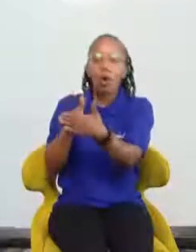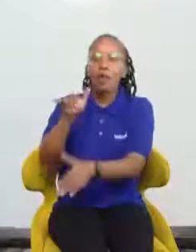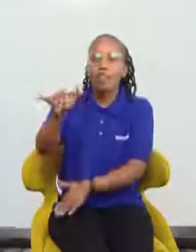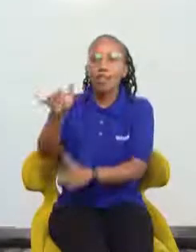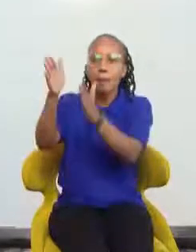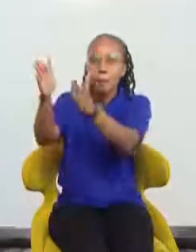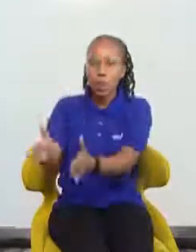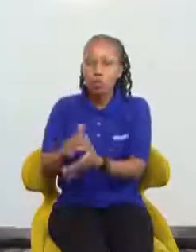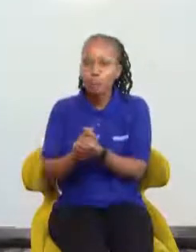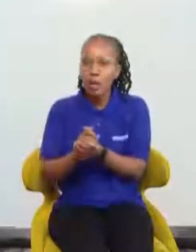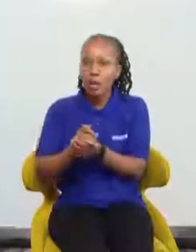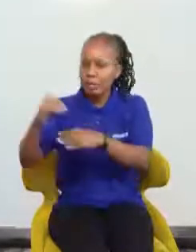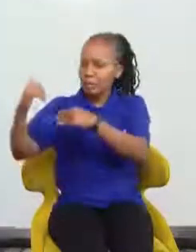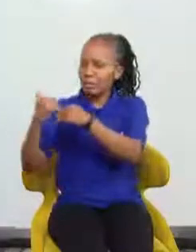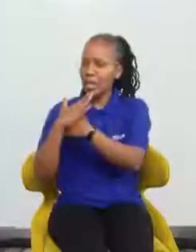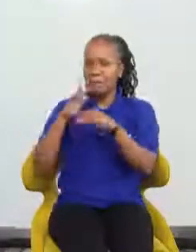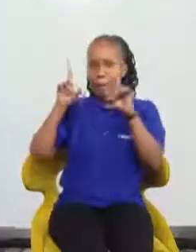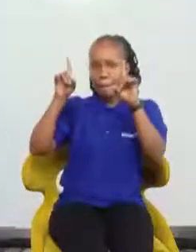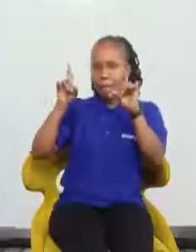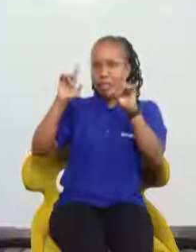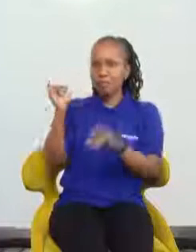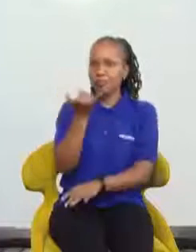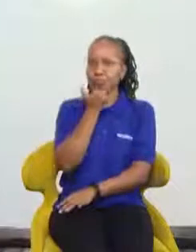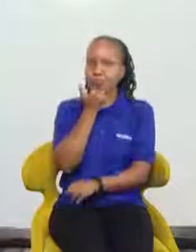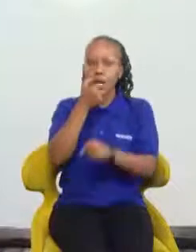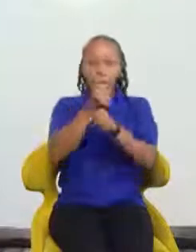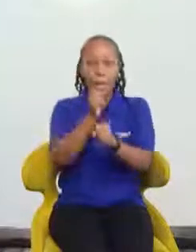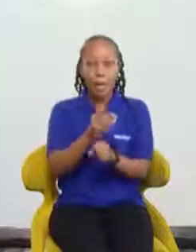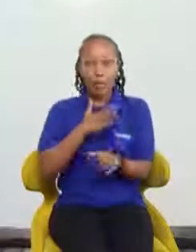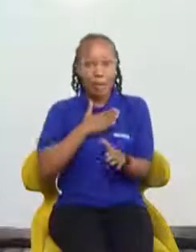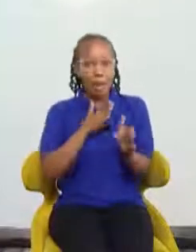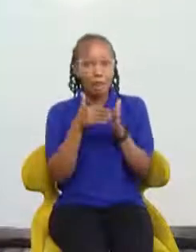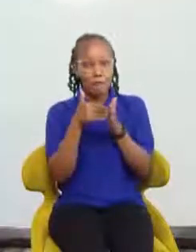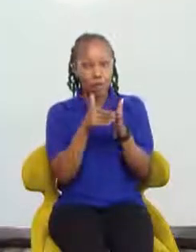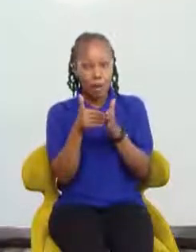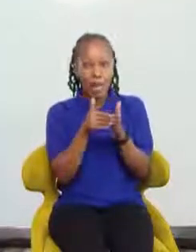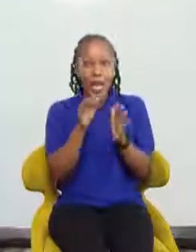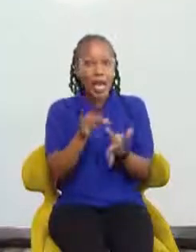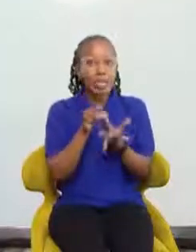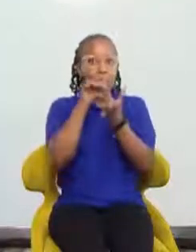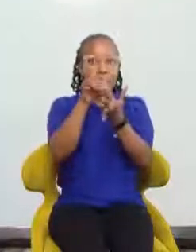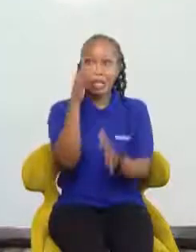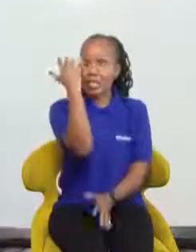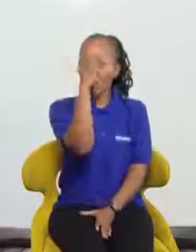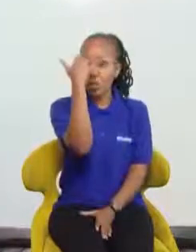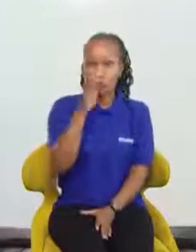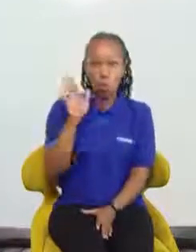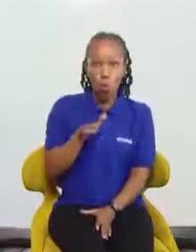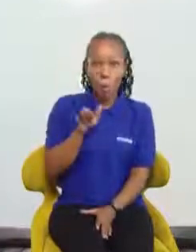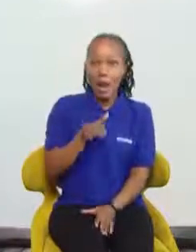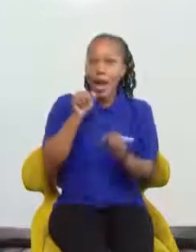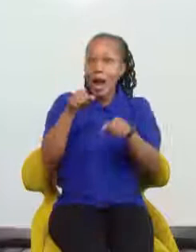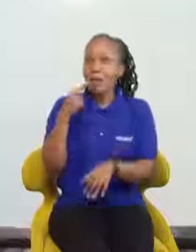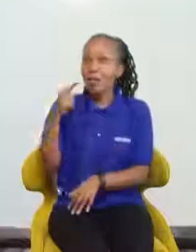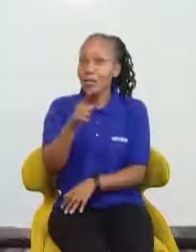inappropriate pictures that makes my vulnerability, especially as an autistic woman. And I can tell you,